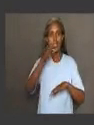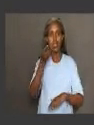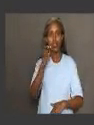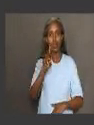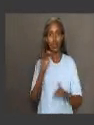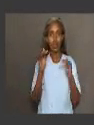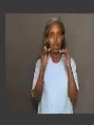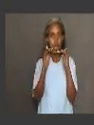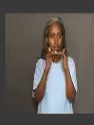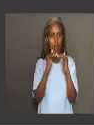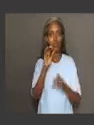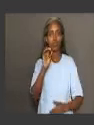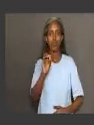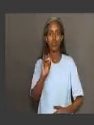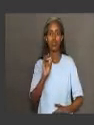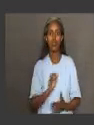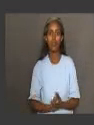or equal to 0.